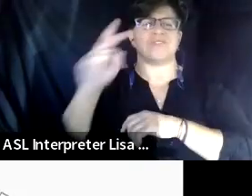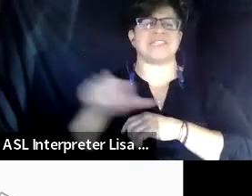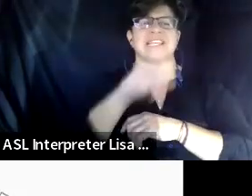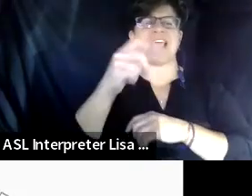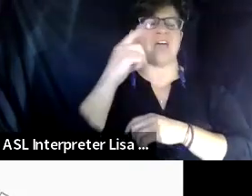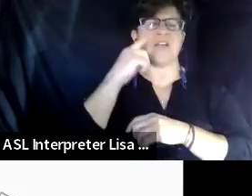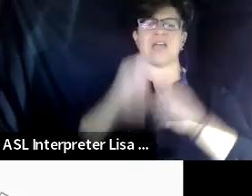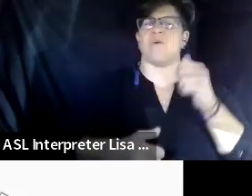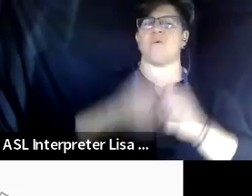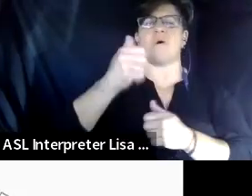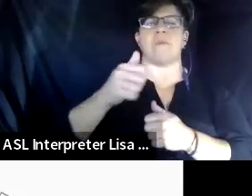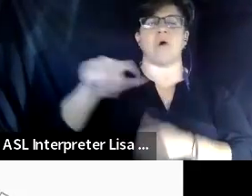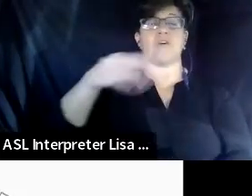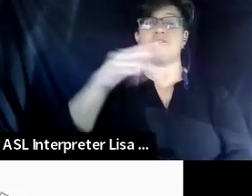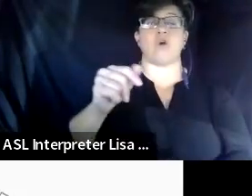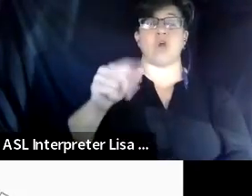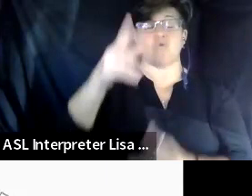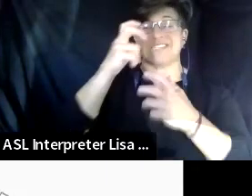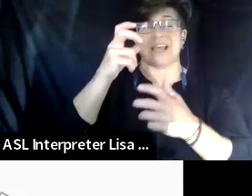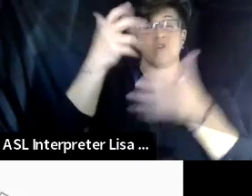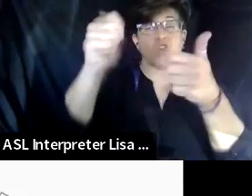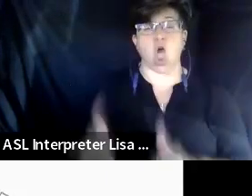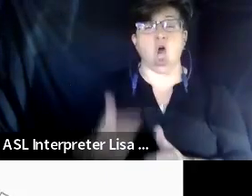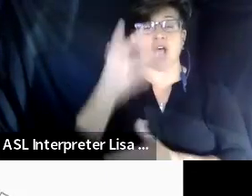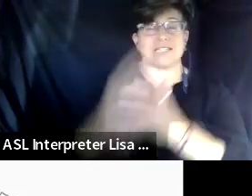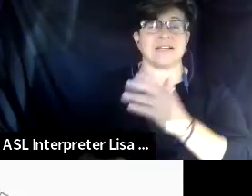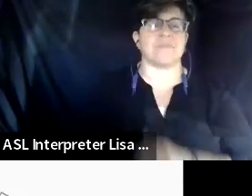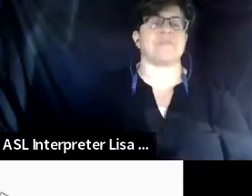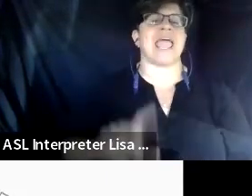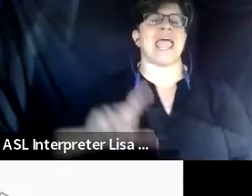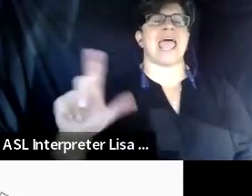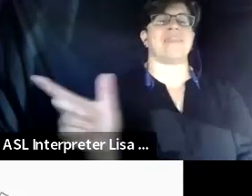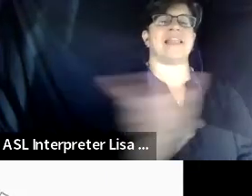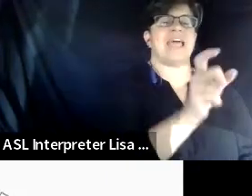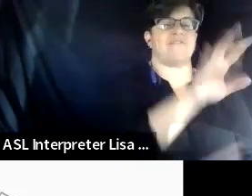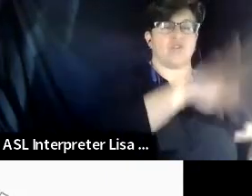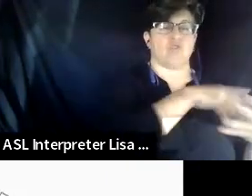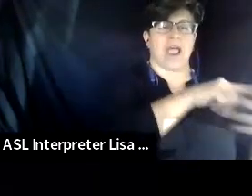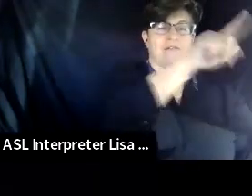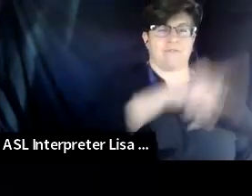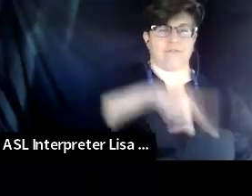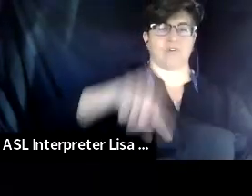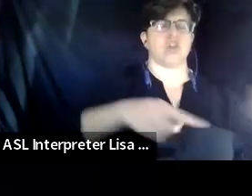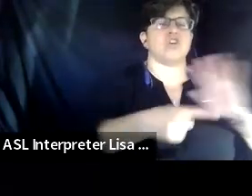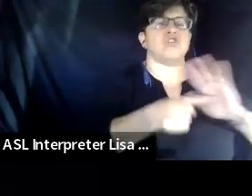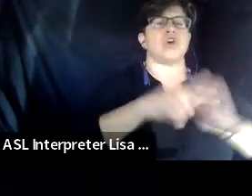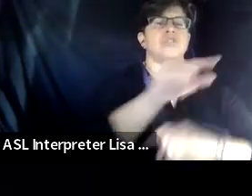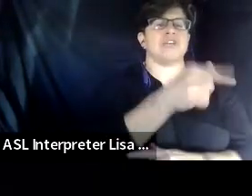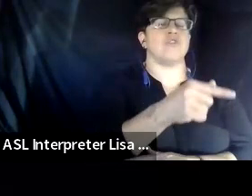of the photoreceptors are lost. And the graph on the left shows the thickness in green in the treated eye versus that in the untreated eye.